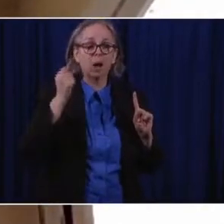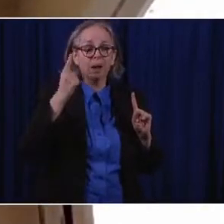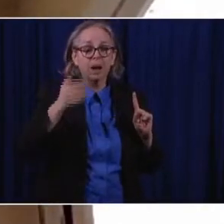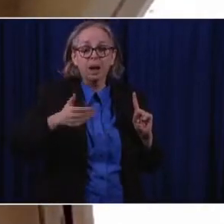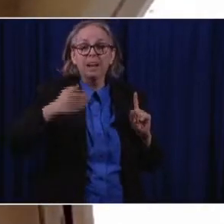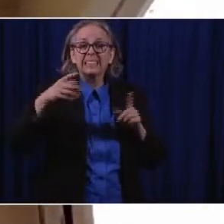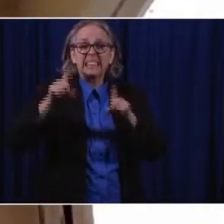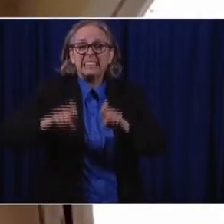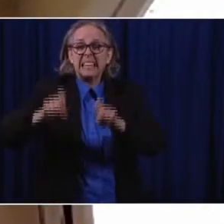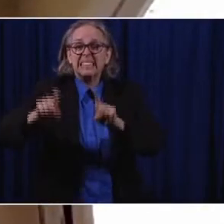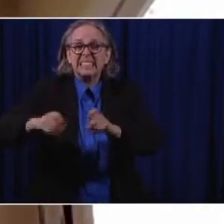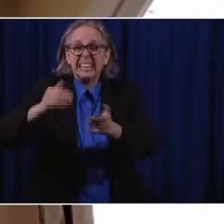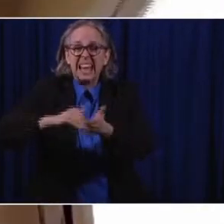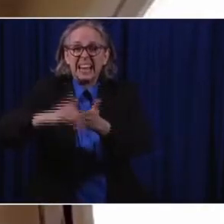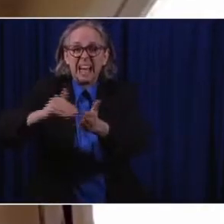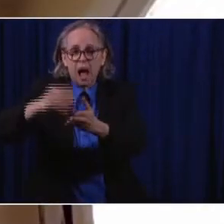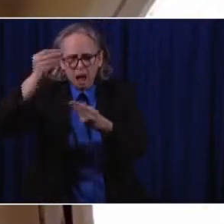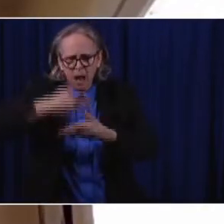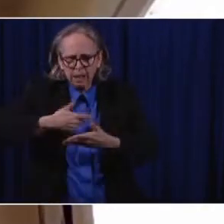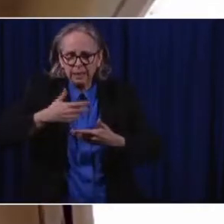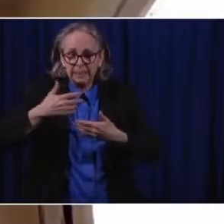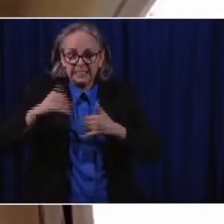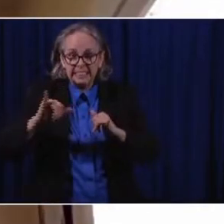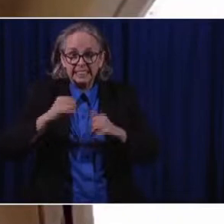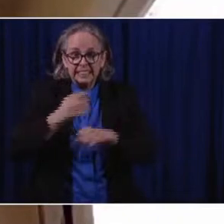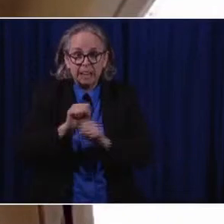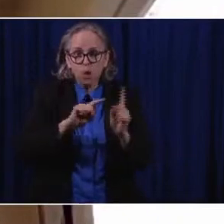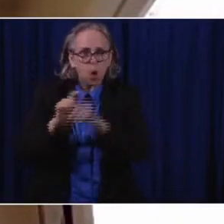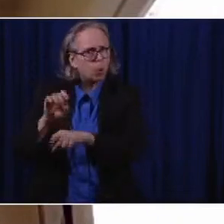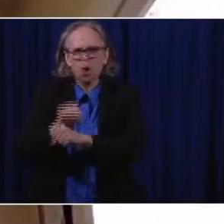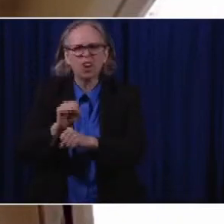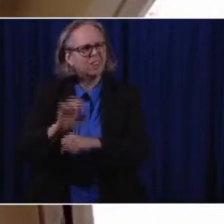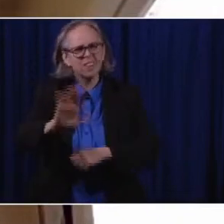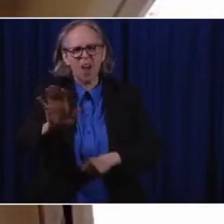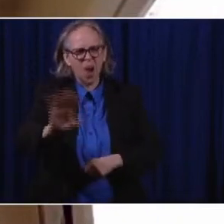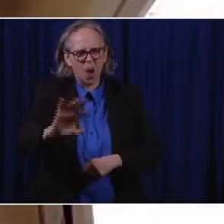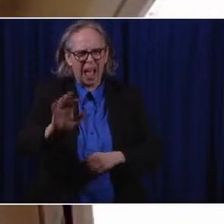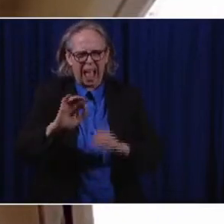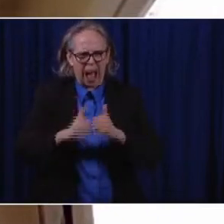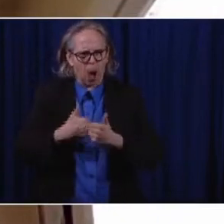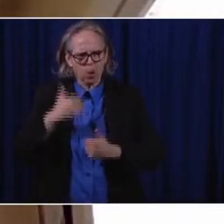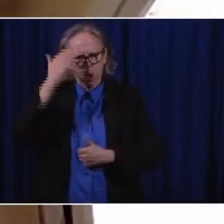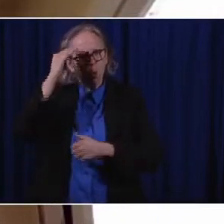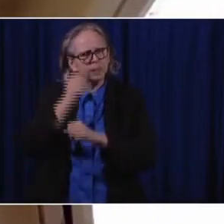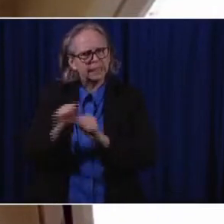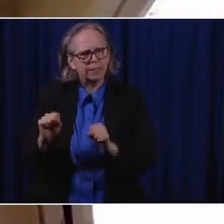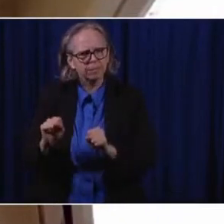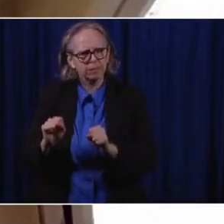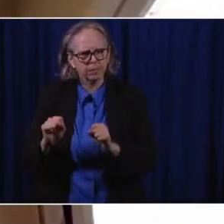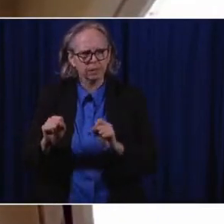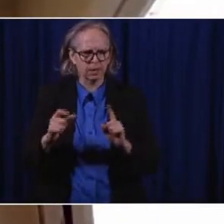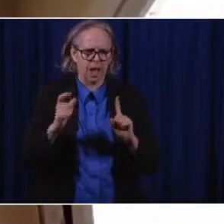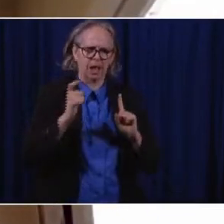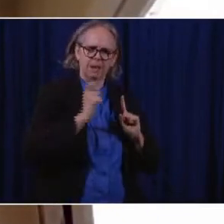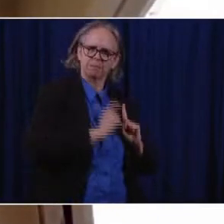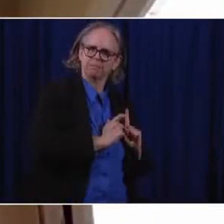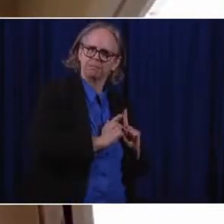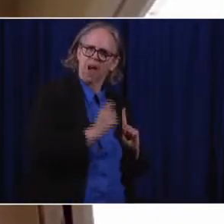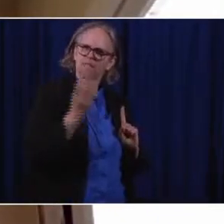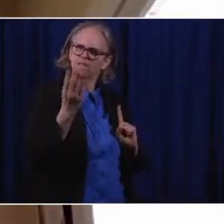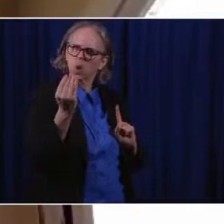workplace. It is actually isolation, the period of isolation, and the guidance that comes from the CDC about